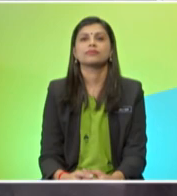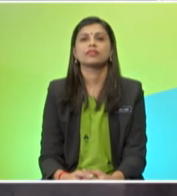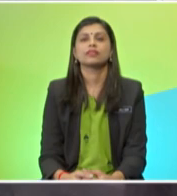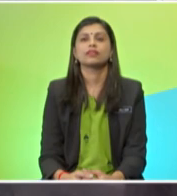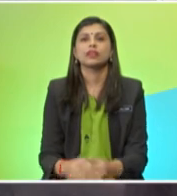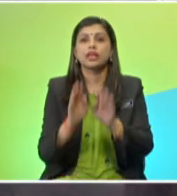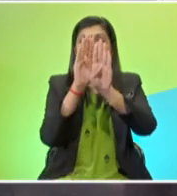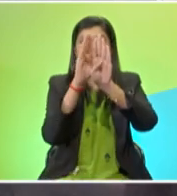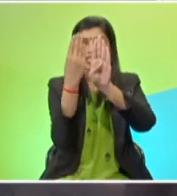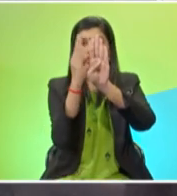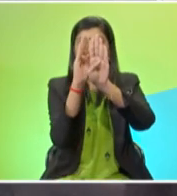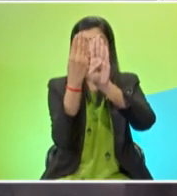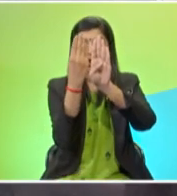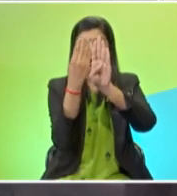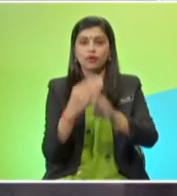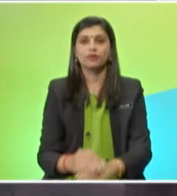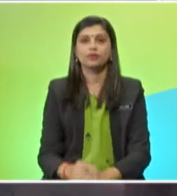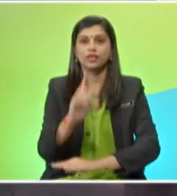door. Okay.